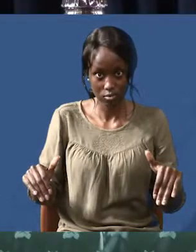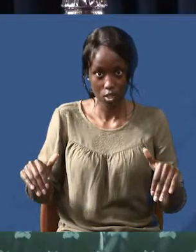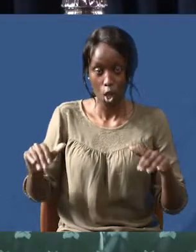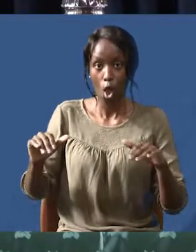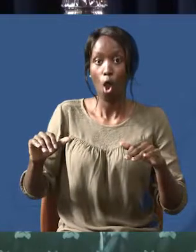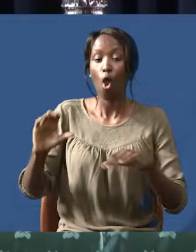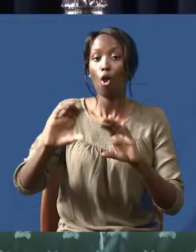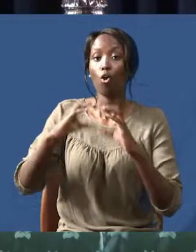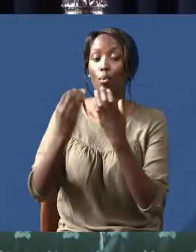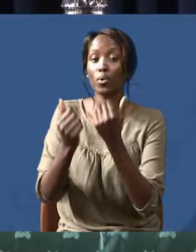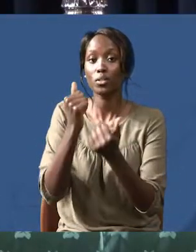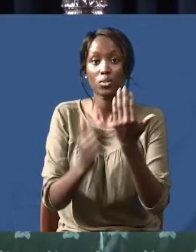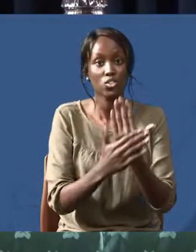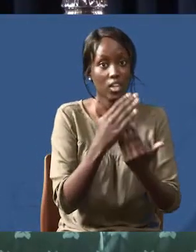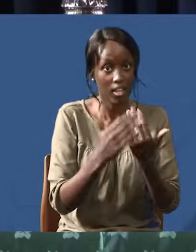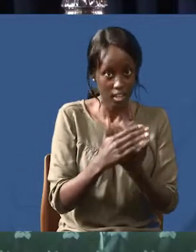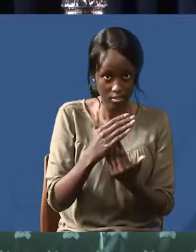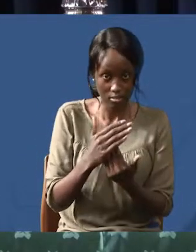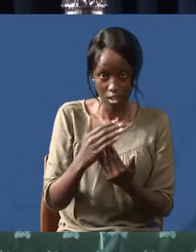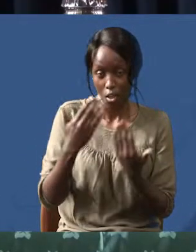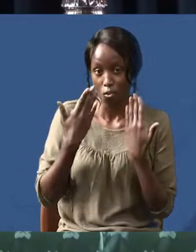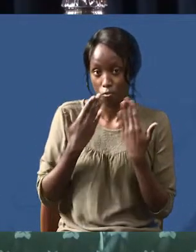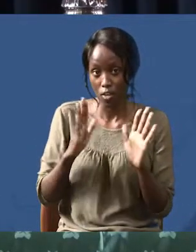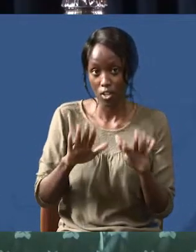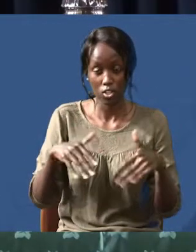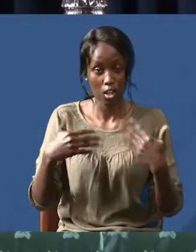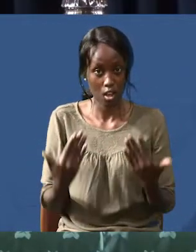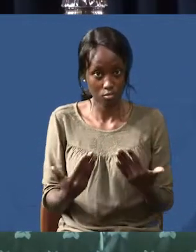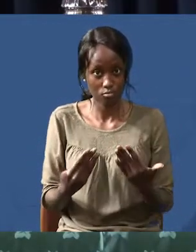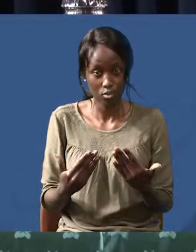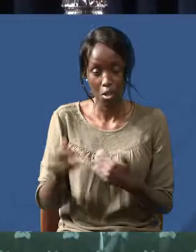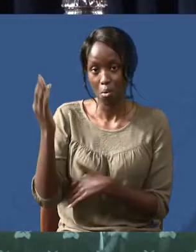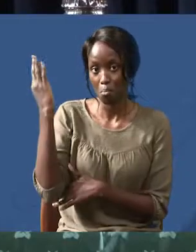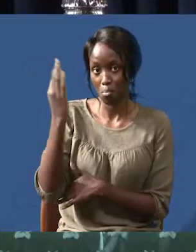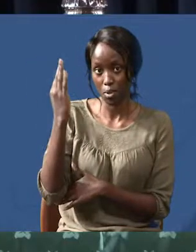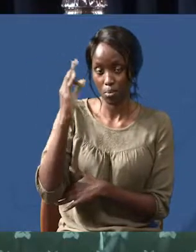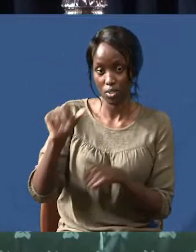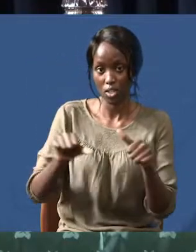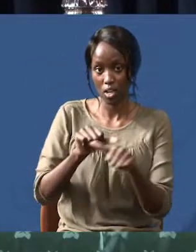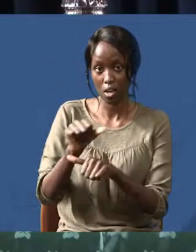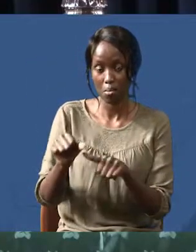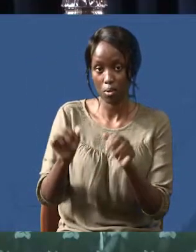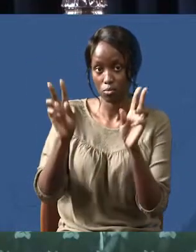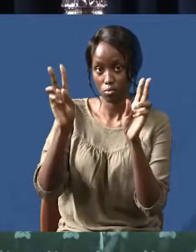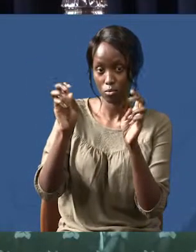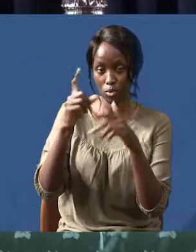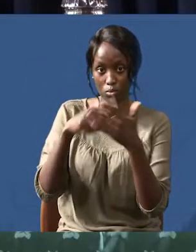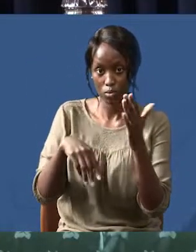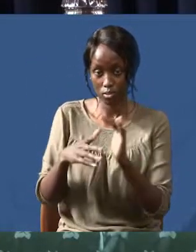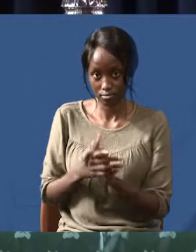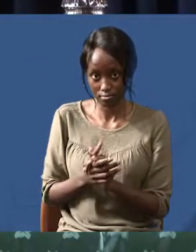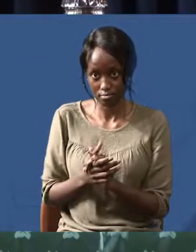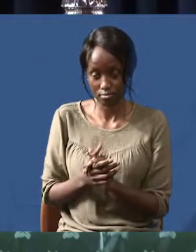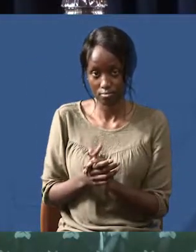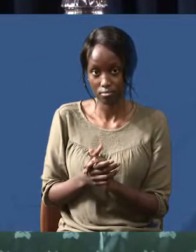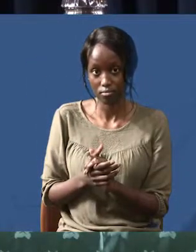community, ends with a reflection this morning on one of the great